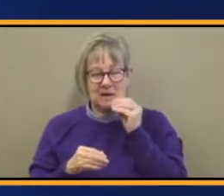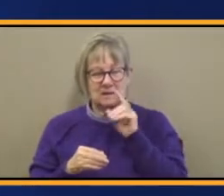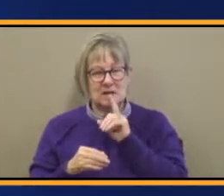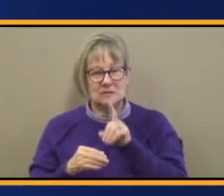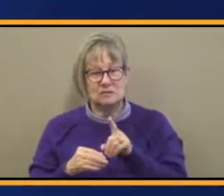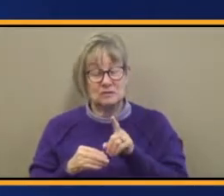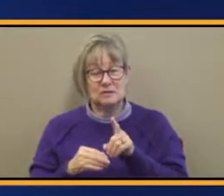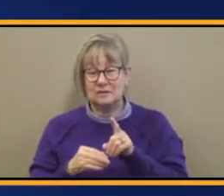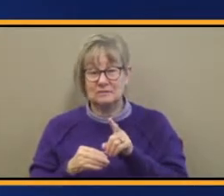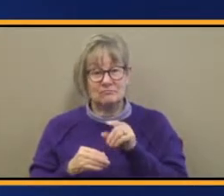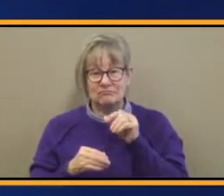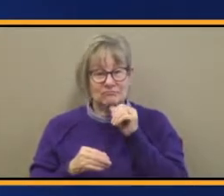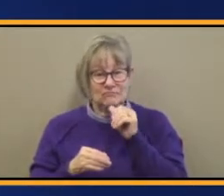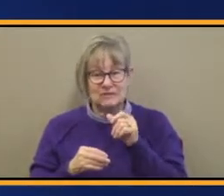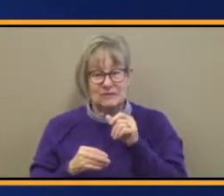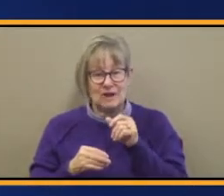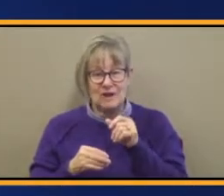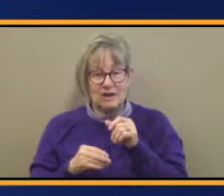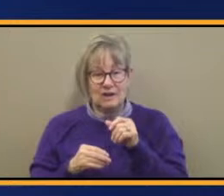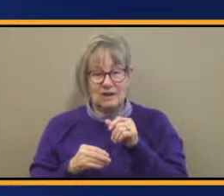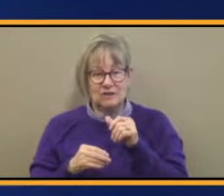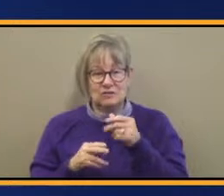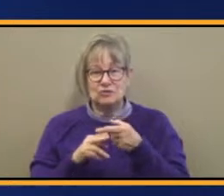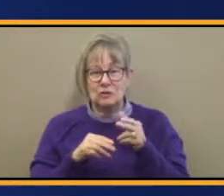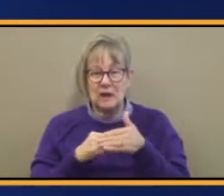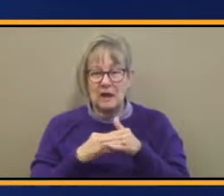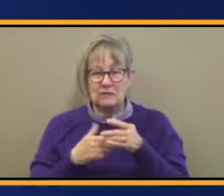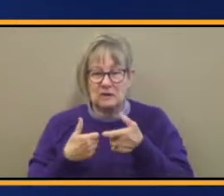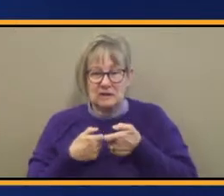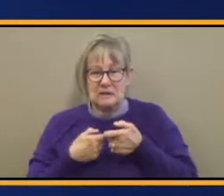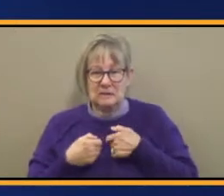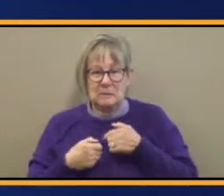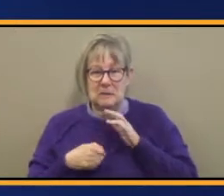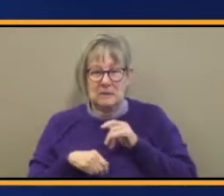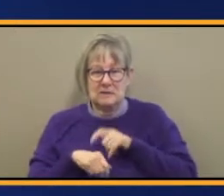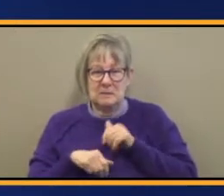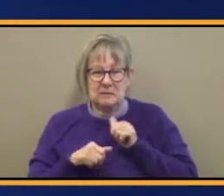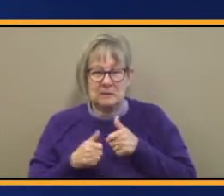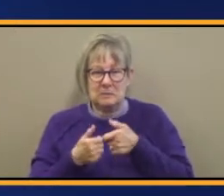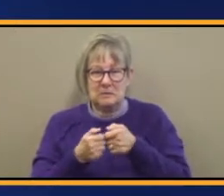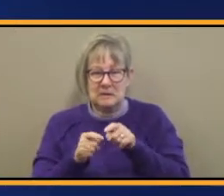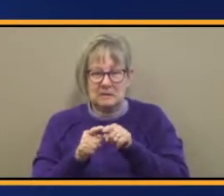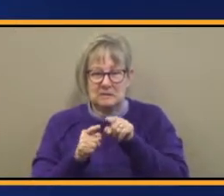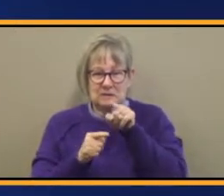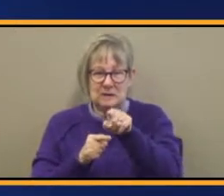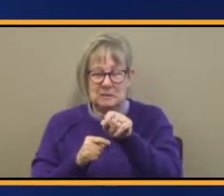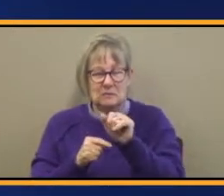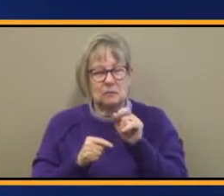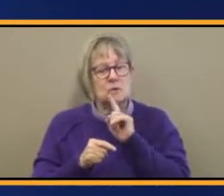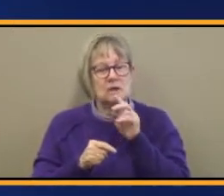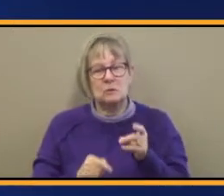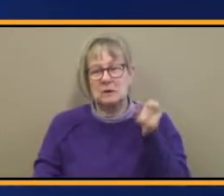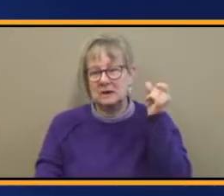was not that long after he texted me, and by the time I was able to text him back, it was restored, so it was a really quick